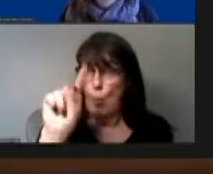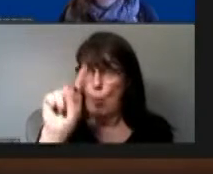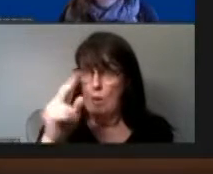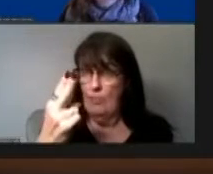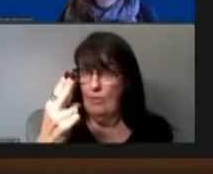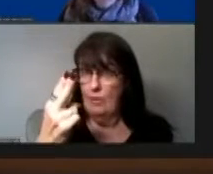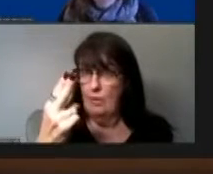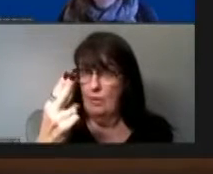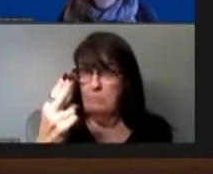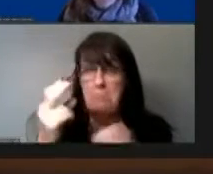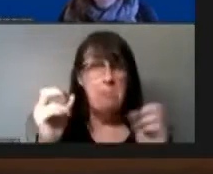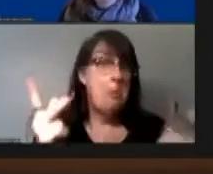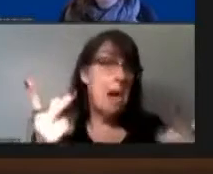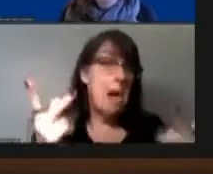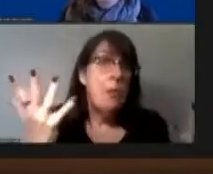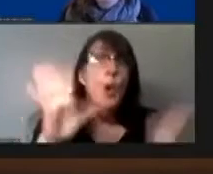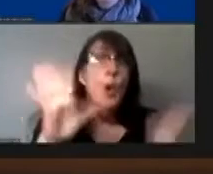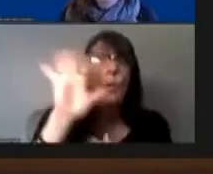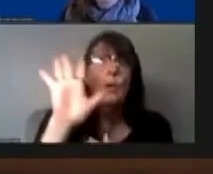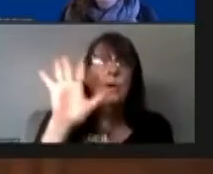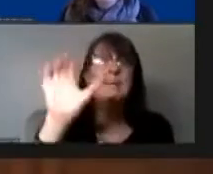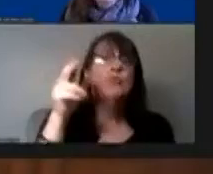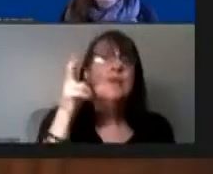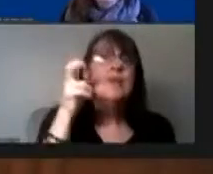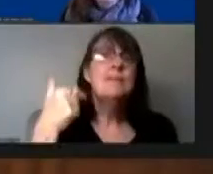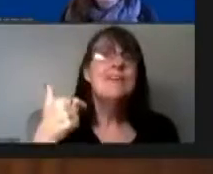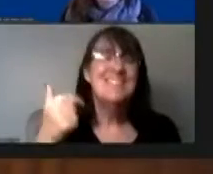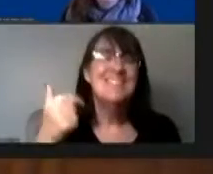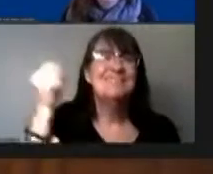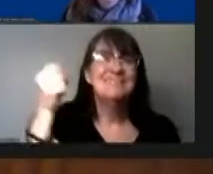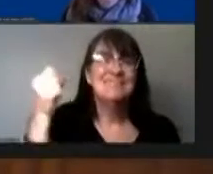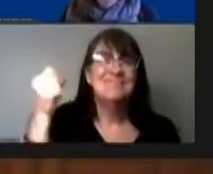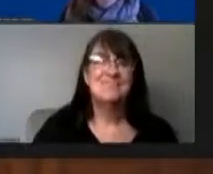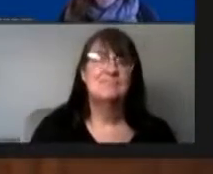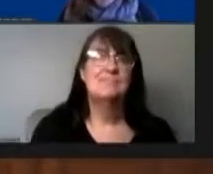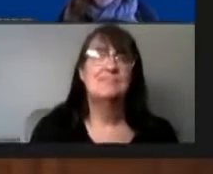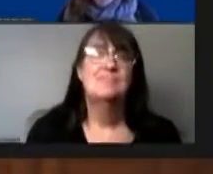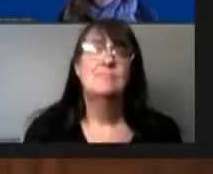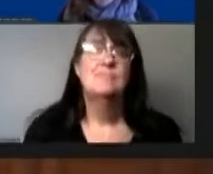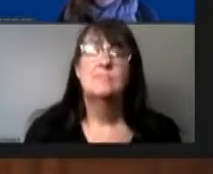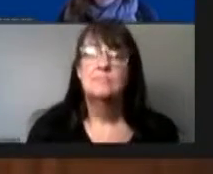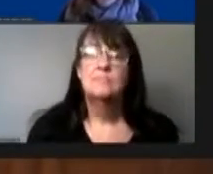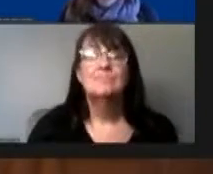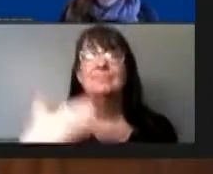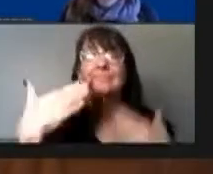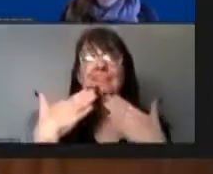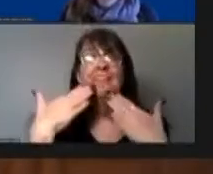Okay, Yes, seeing. I am. Can you hear me? Yes, Okay, thank you.